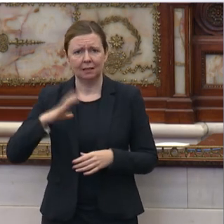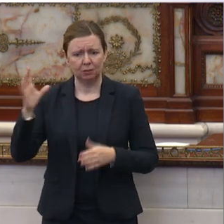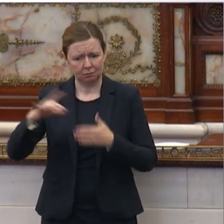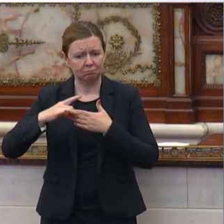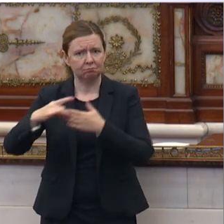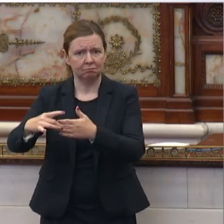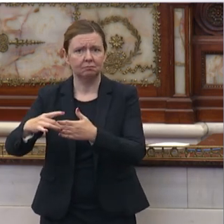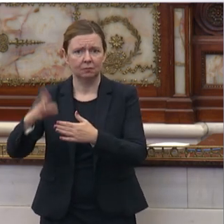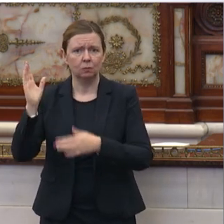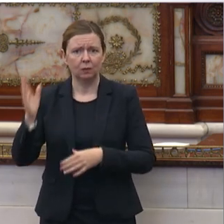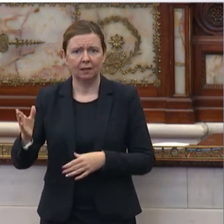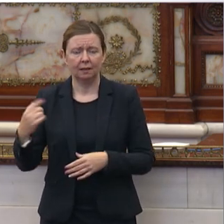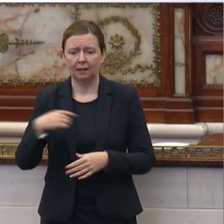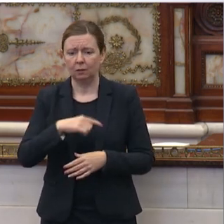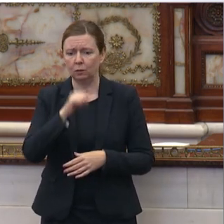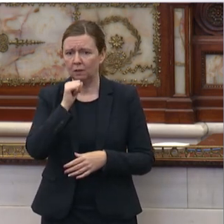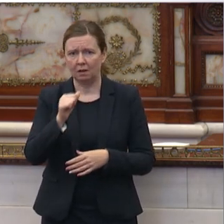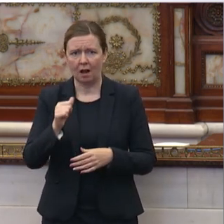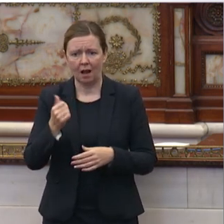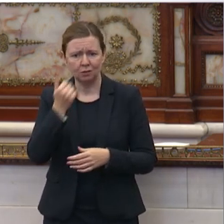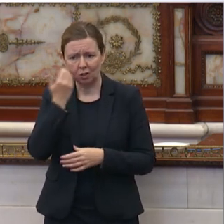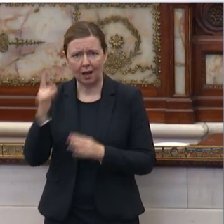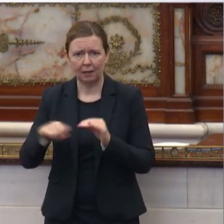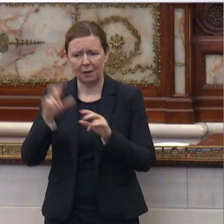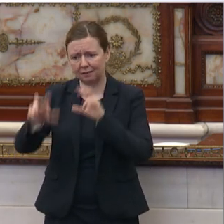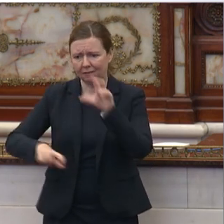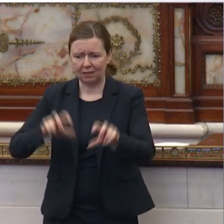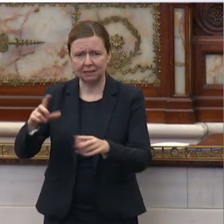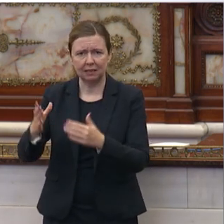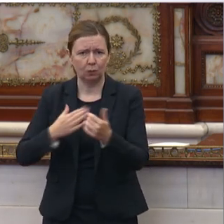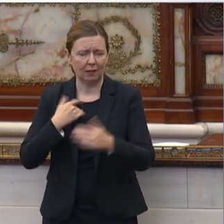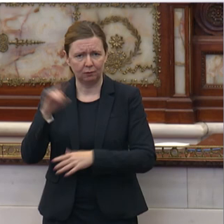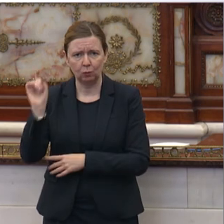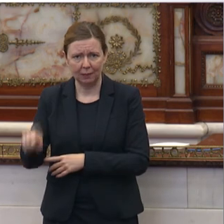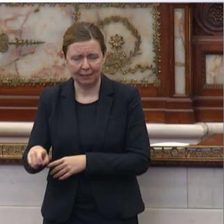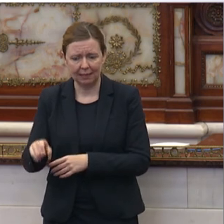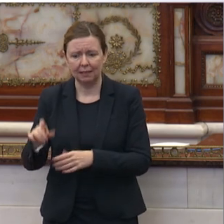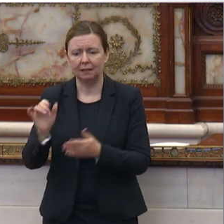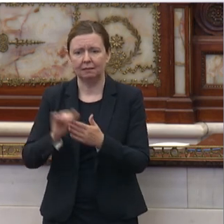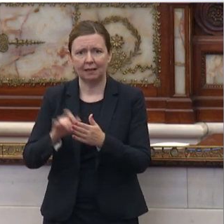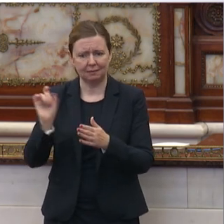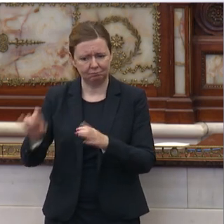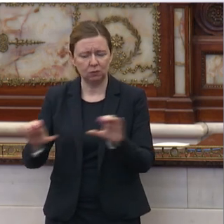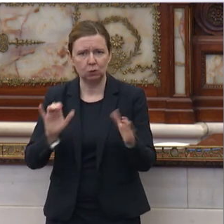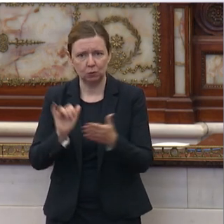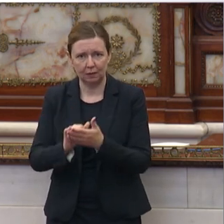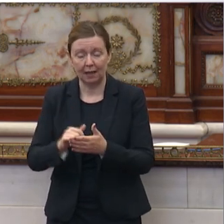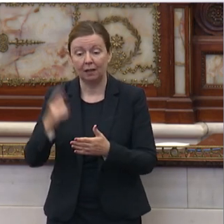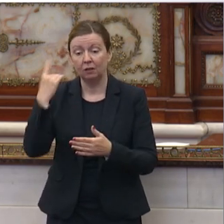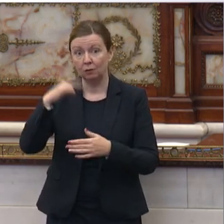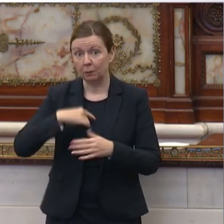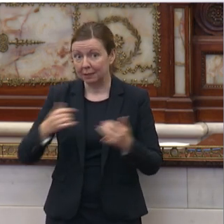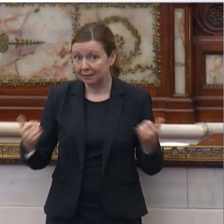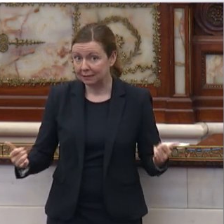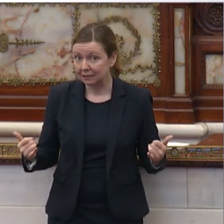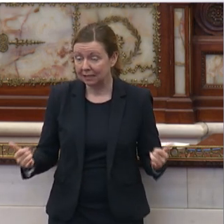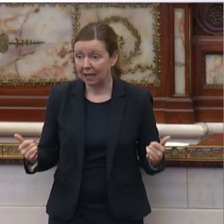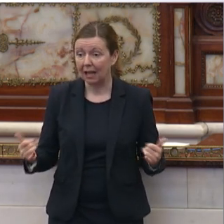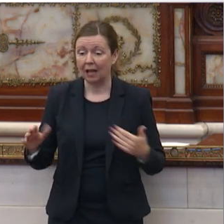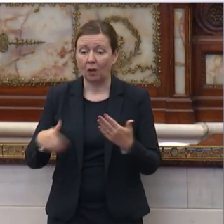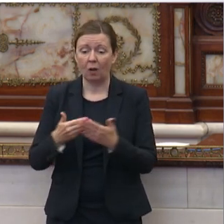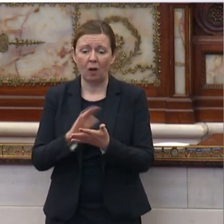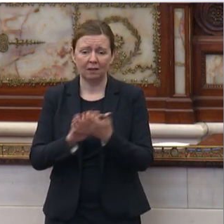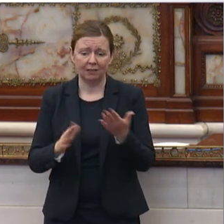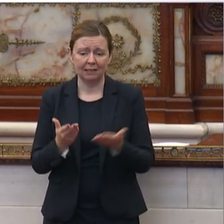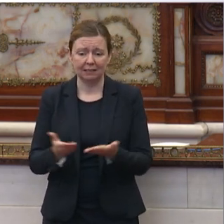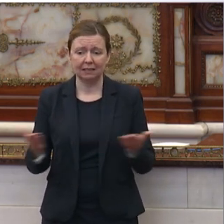that curve and is not gun shy about investing whatever is necessary to do that. And that's why for me today, you know, all of these